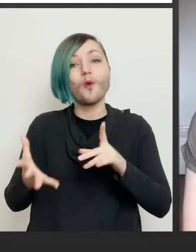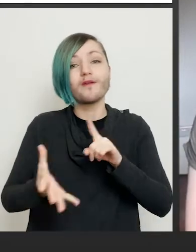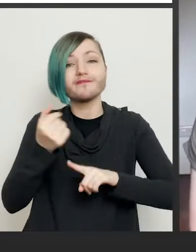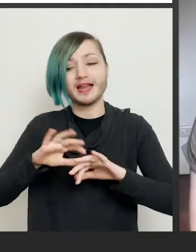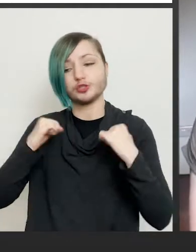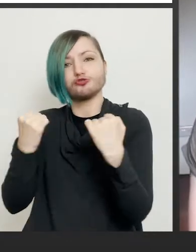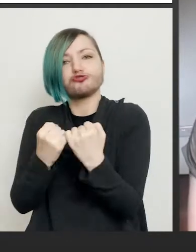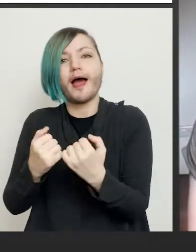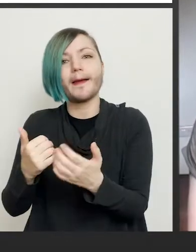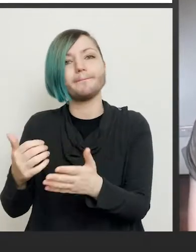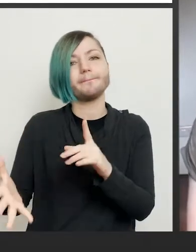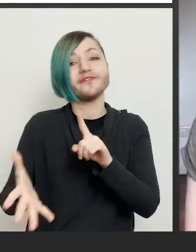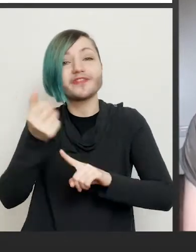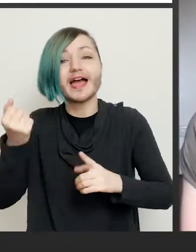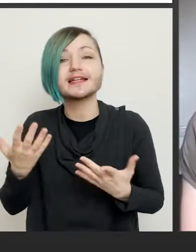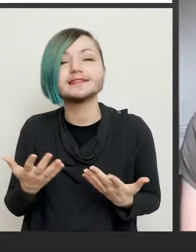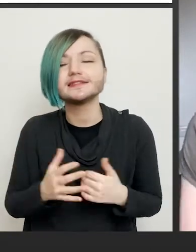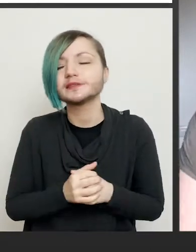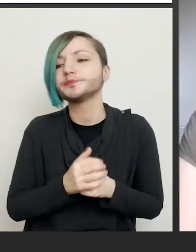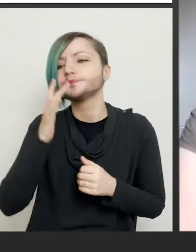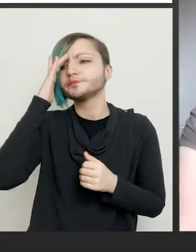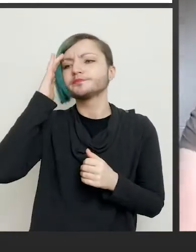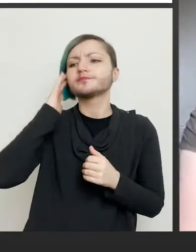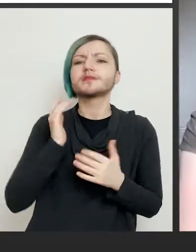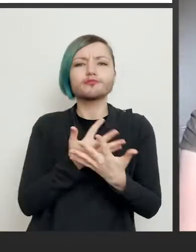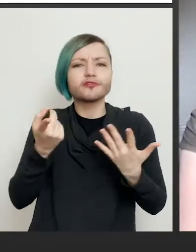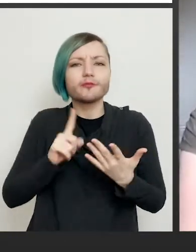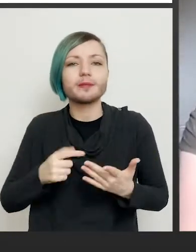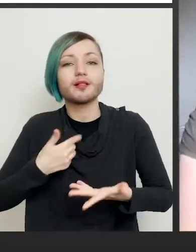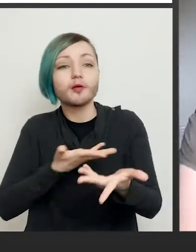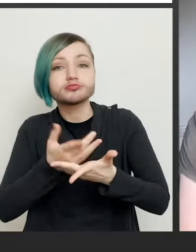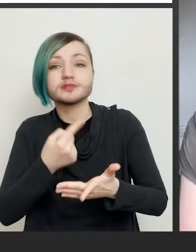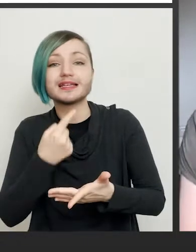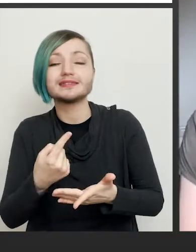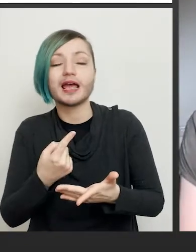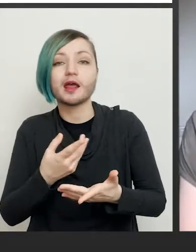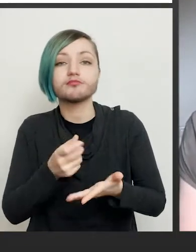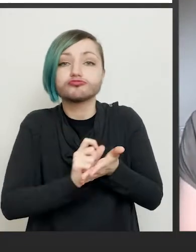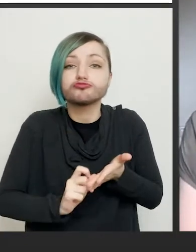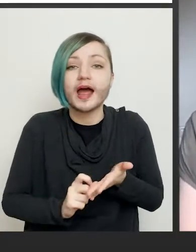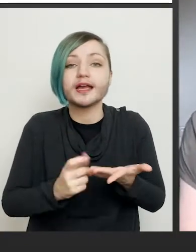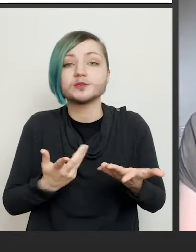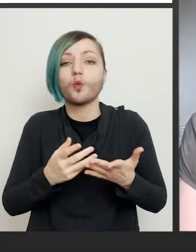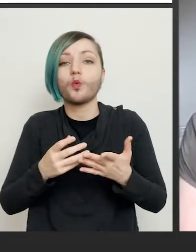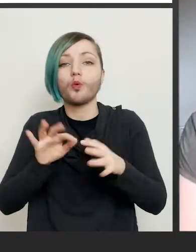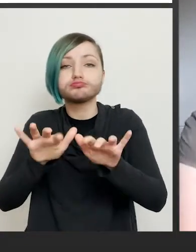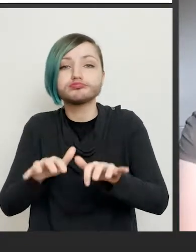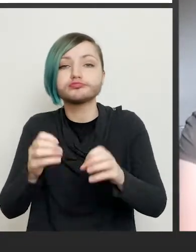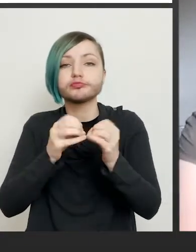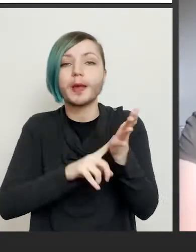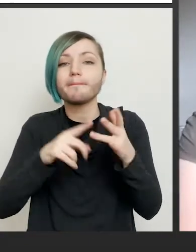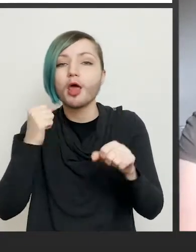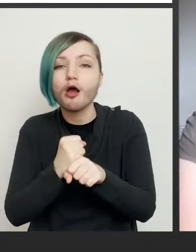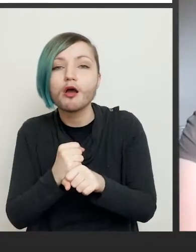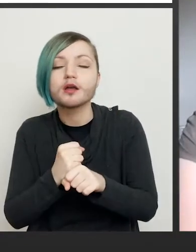tribe. And a lot of people, when I talk to them, say that they keep a diary, or they write a blog. It's their way